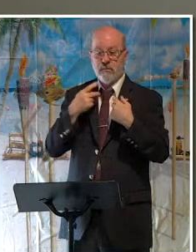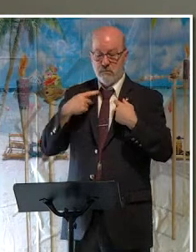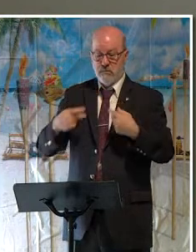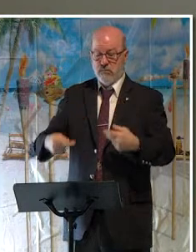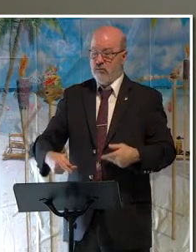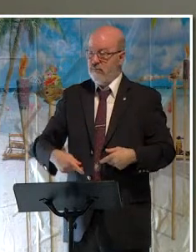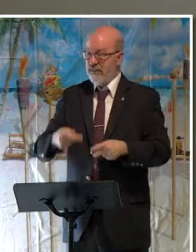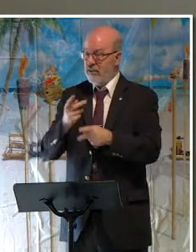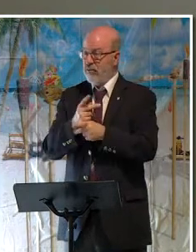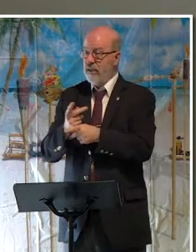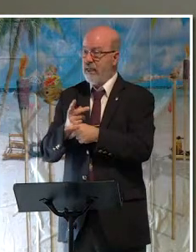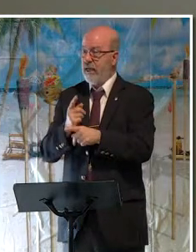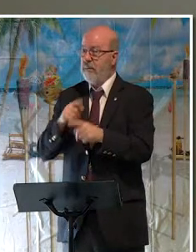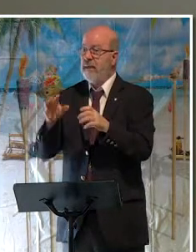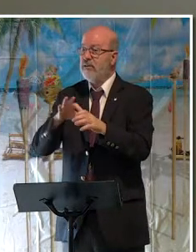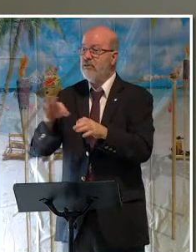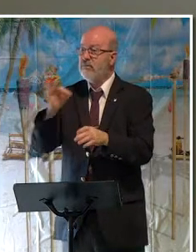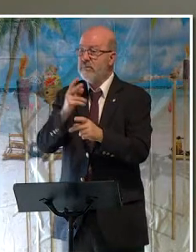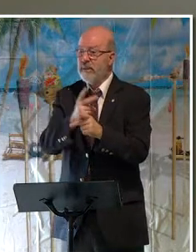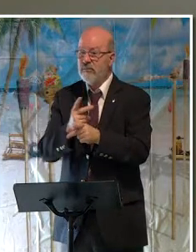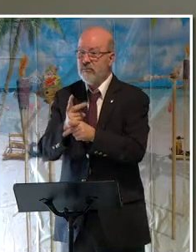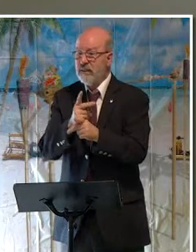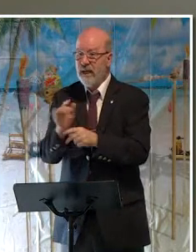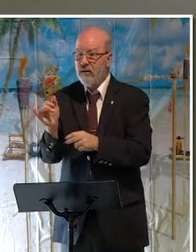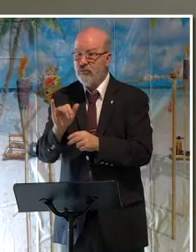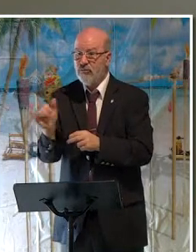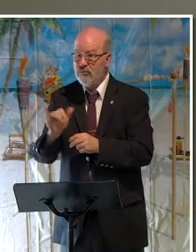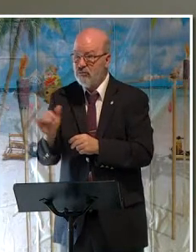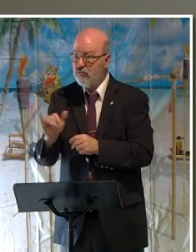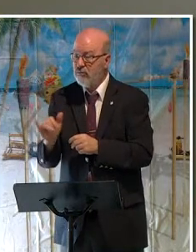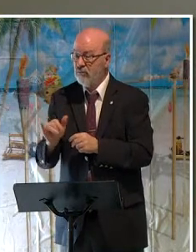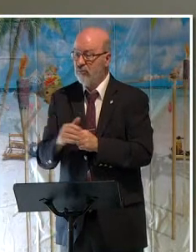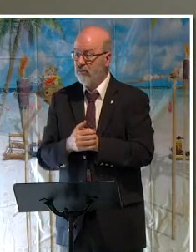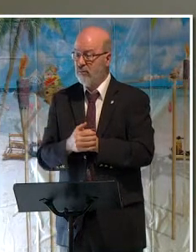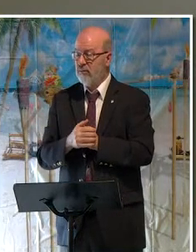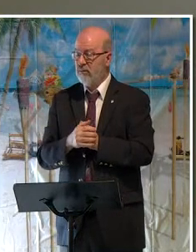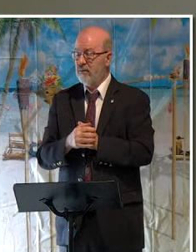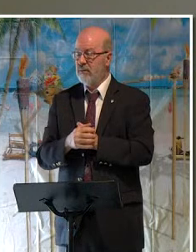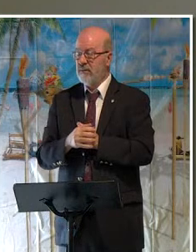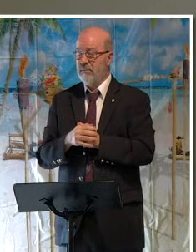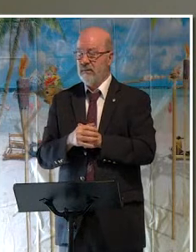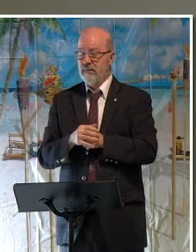physical welfare, but their spiritual welfare as well.